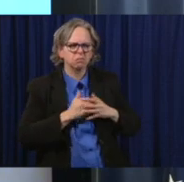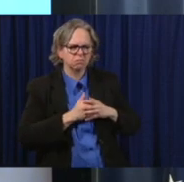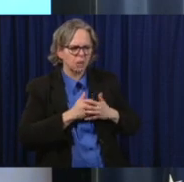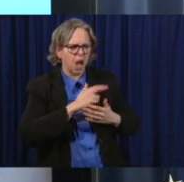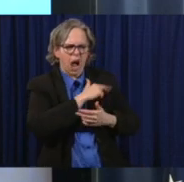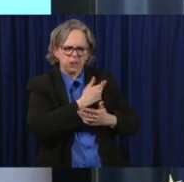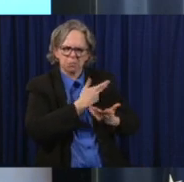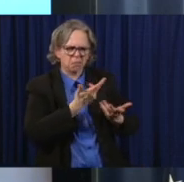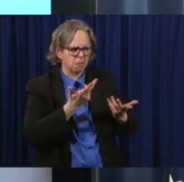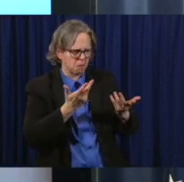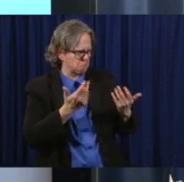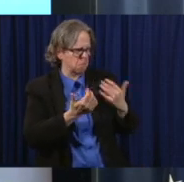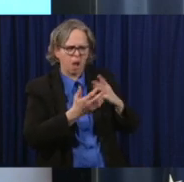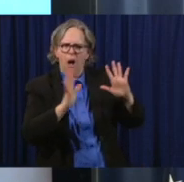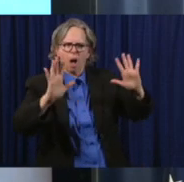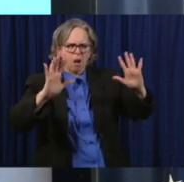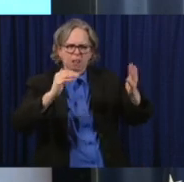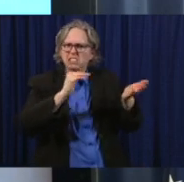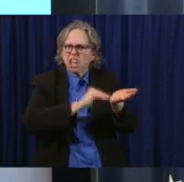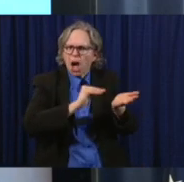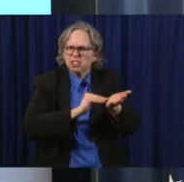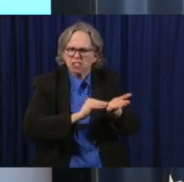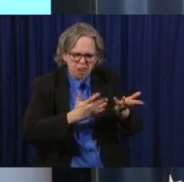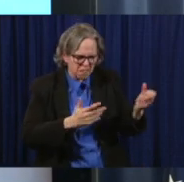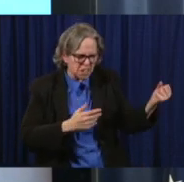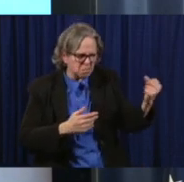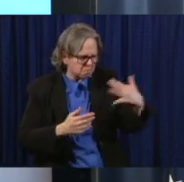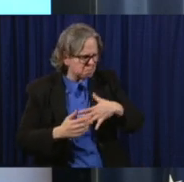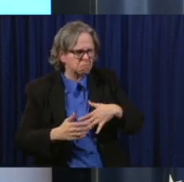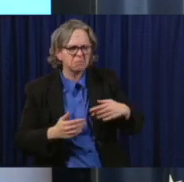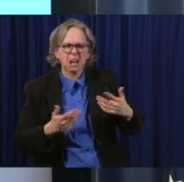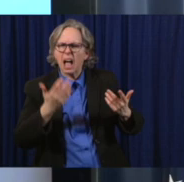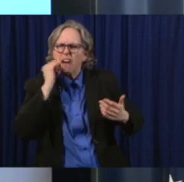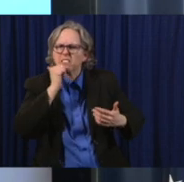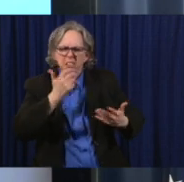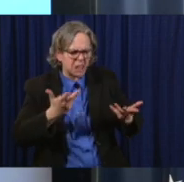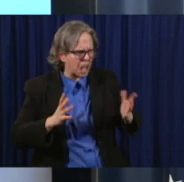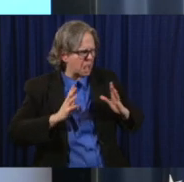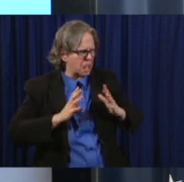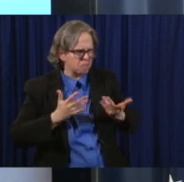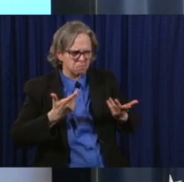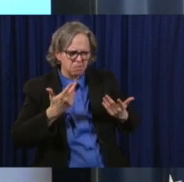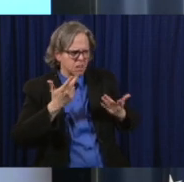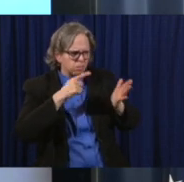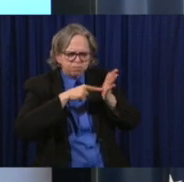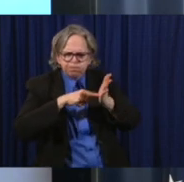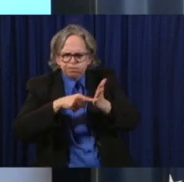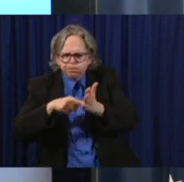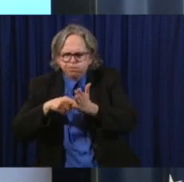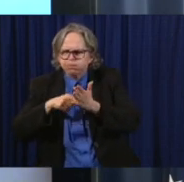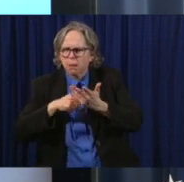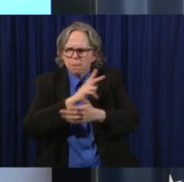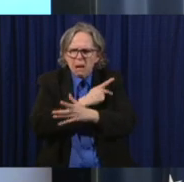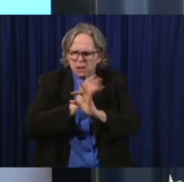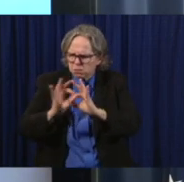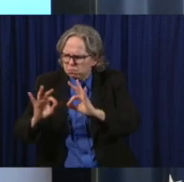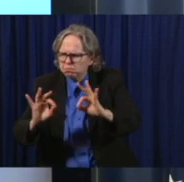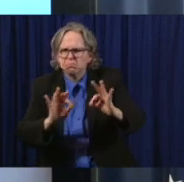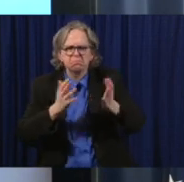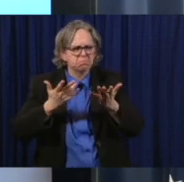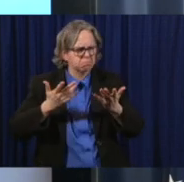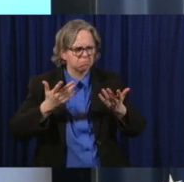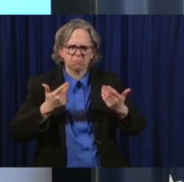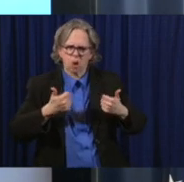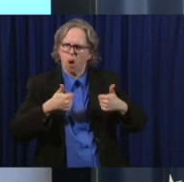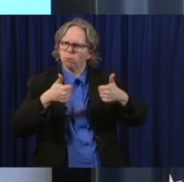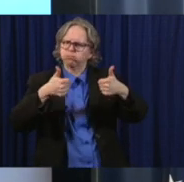was physically rounding every day to be sure that those individuals in that nursing home were getting the best